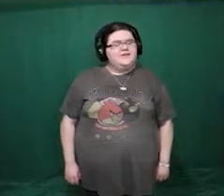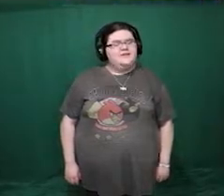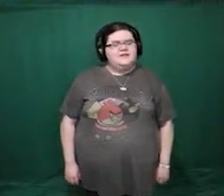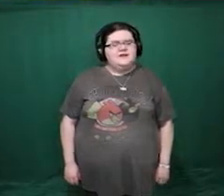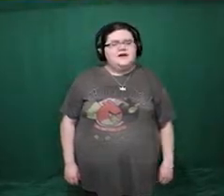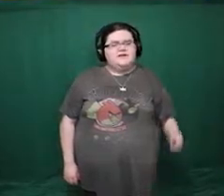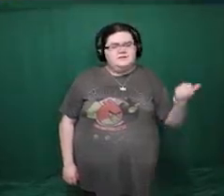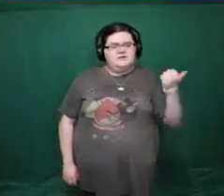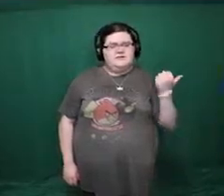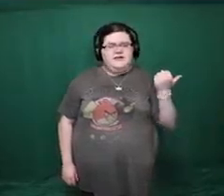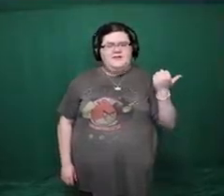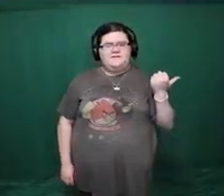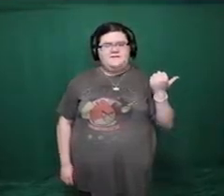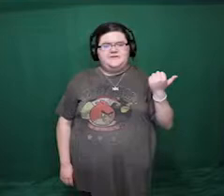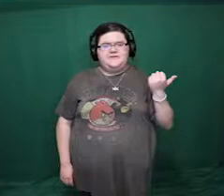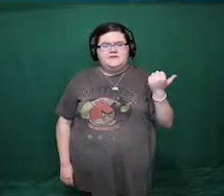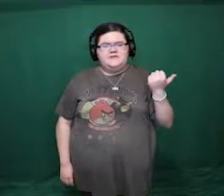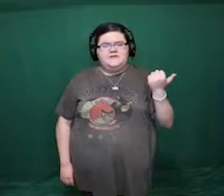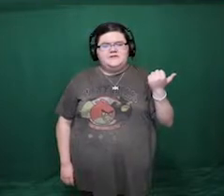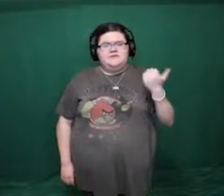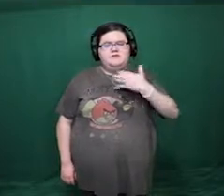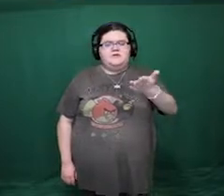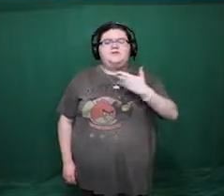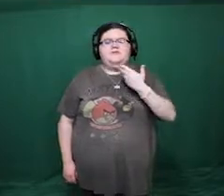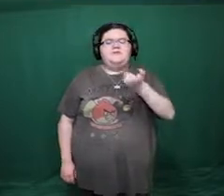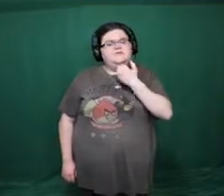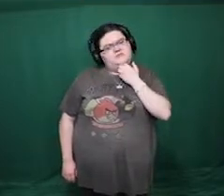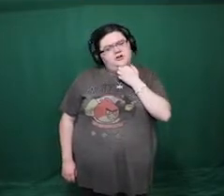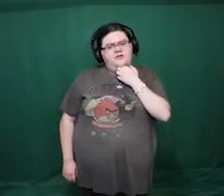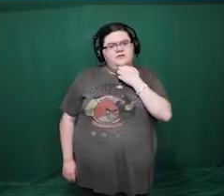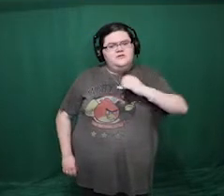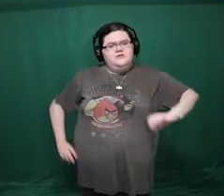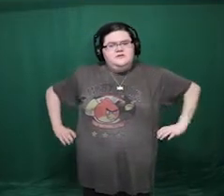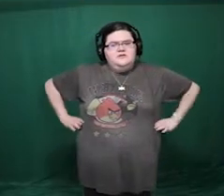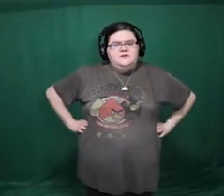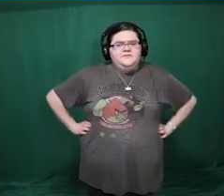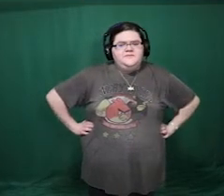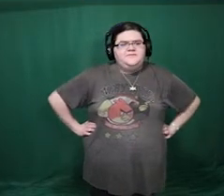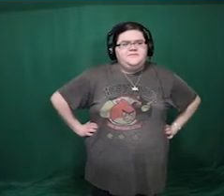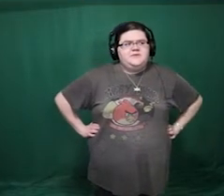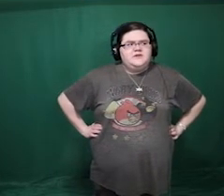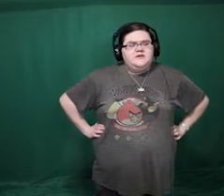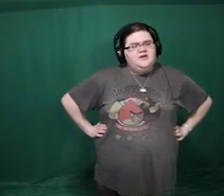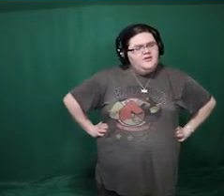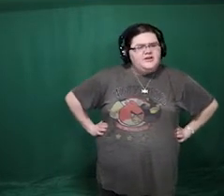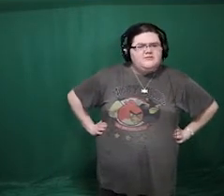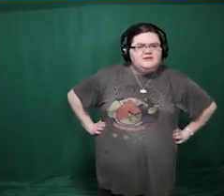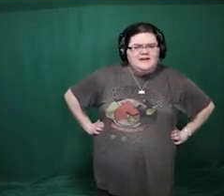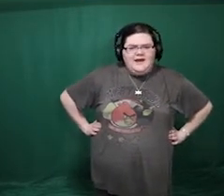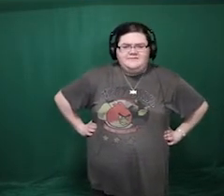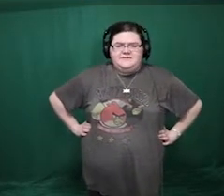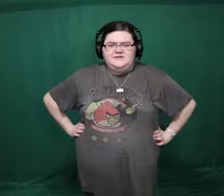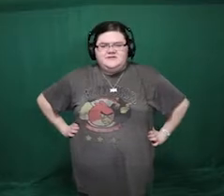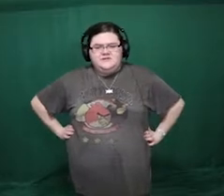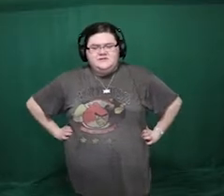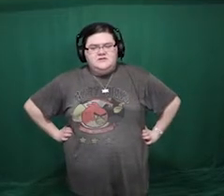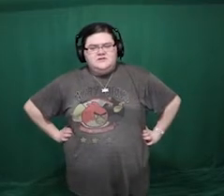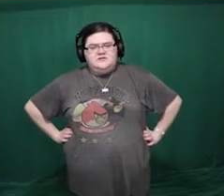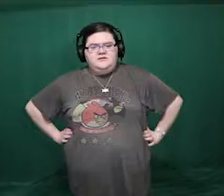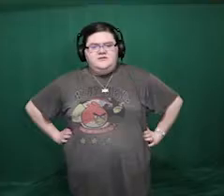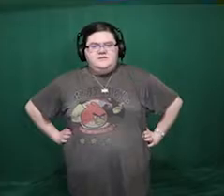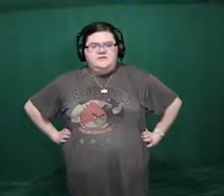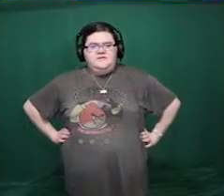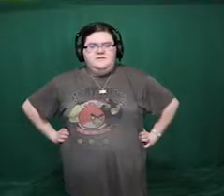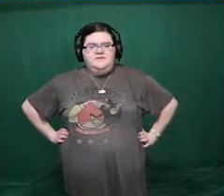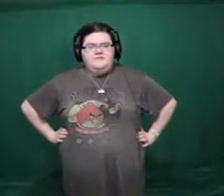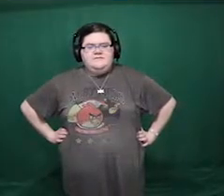that. I thought it was on the left. Well, granted me. No? Oh, right. Oh, yeah. Door for the end. Oh, yeah. Oh, yeah. No, I think it was the left. Thing to do, but just